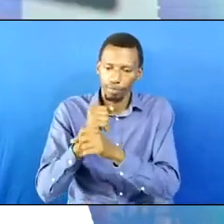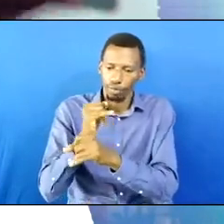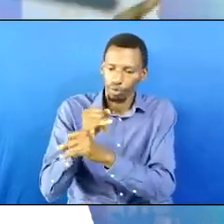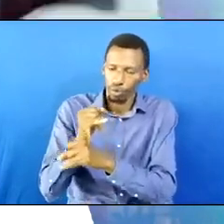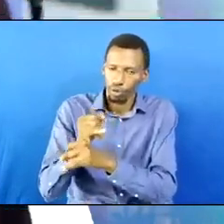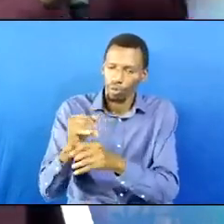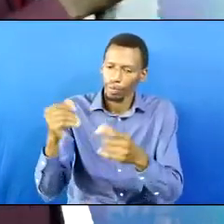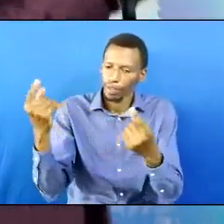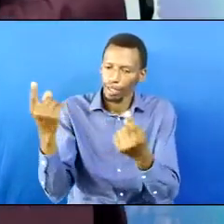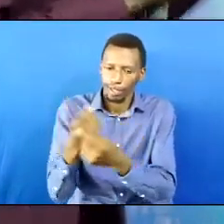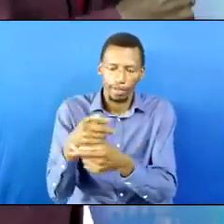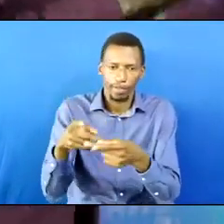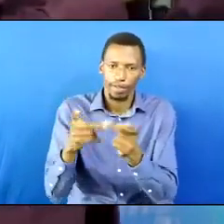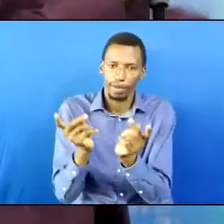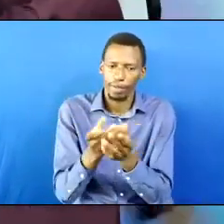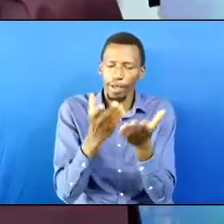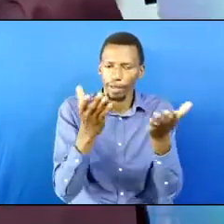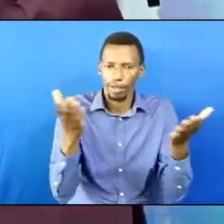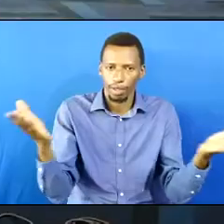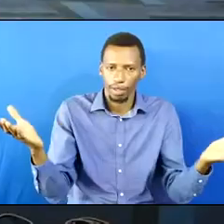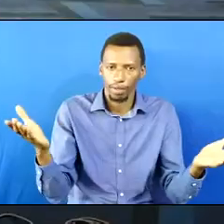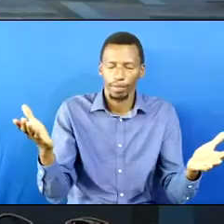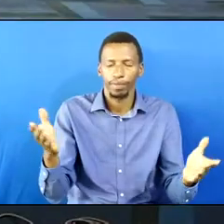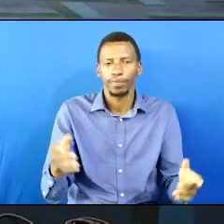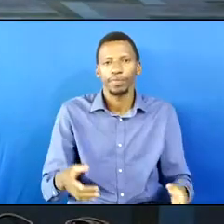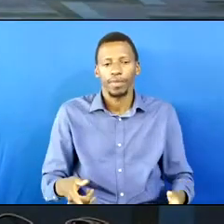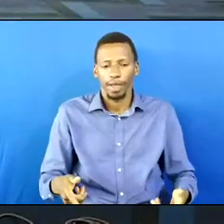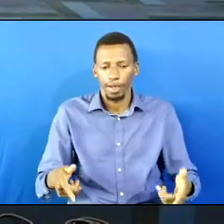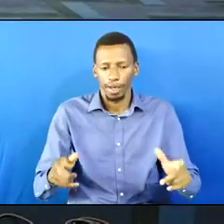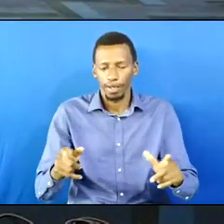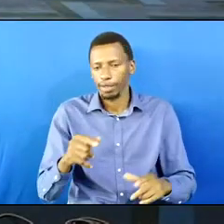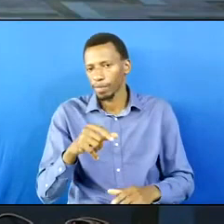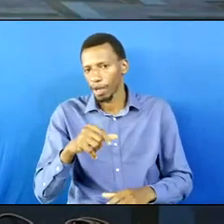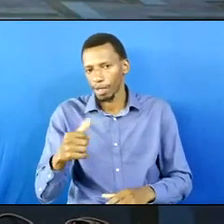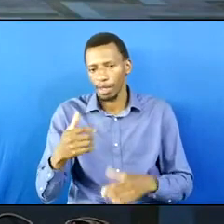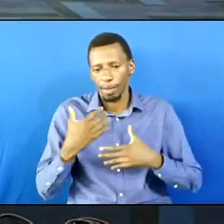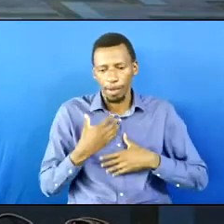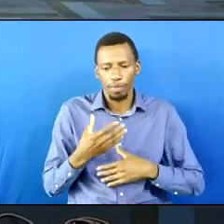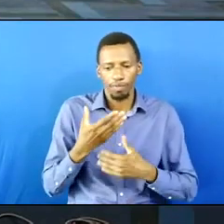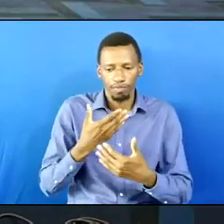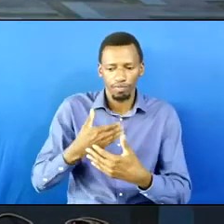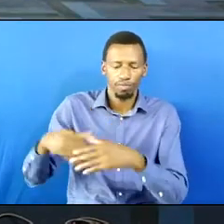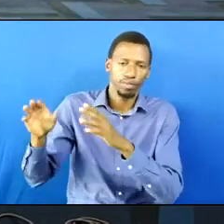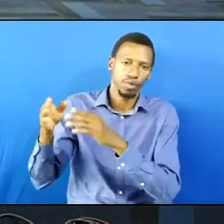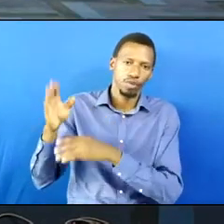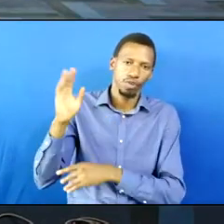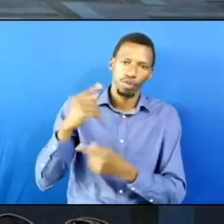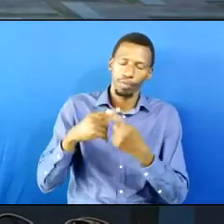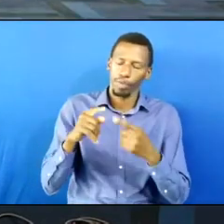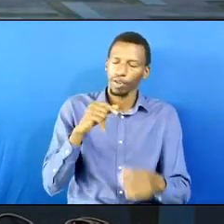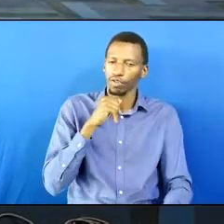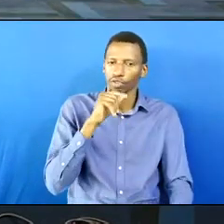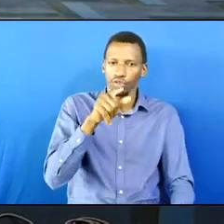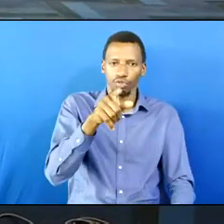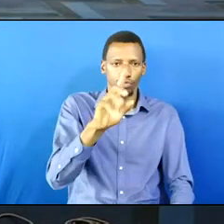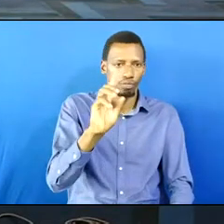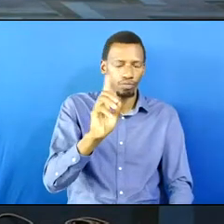environment, in anywhere where you will be, let others betray your Savior, but not you.